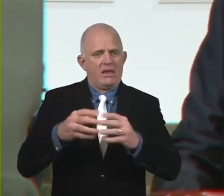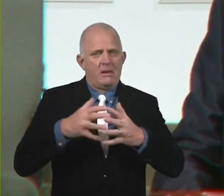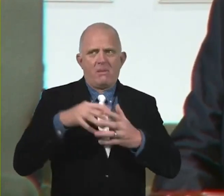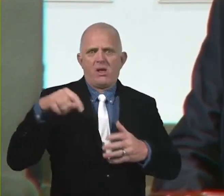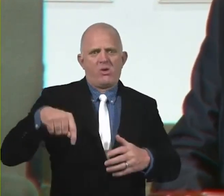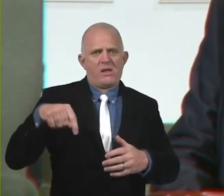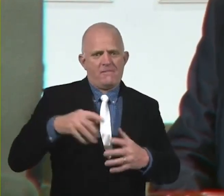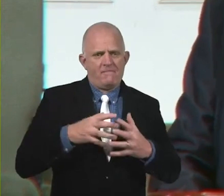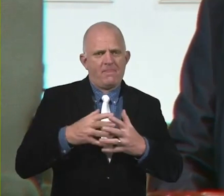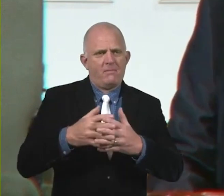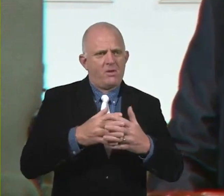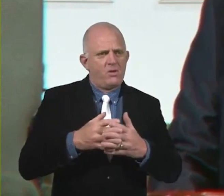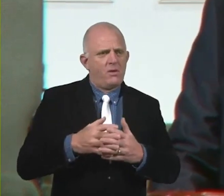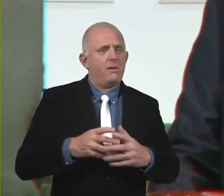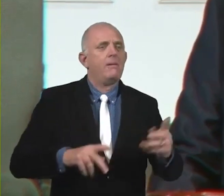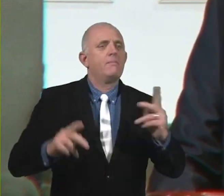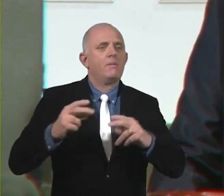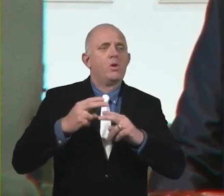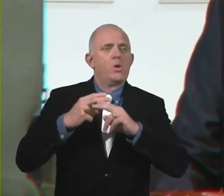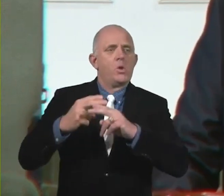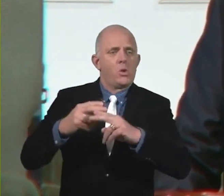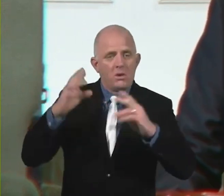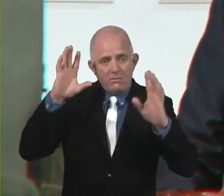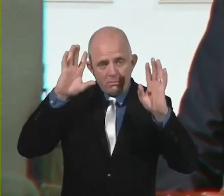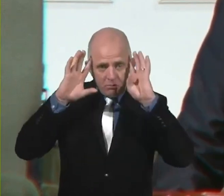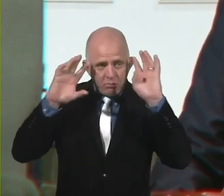nobody calls the president anymore.